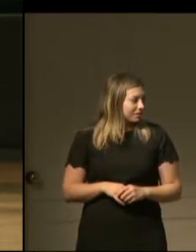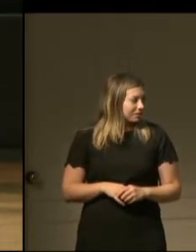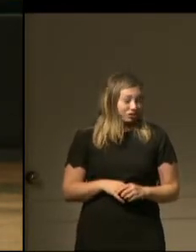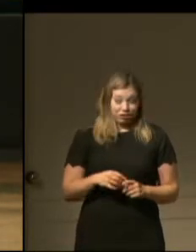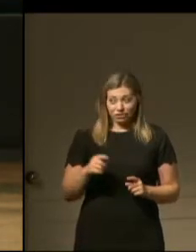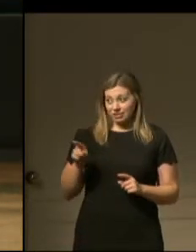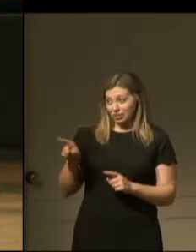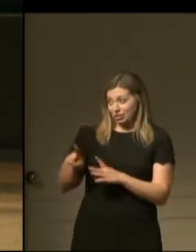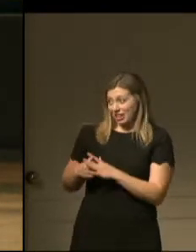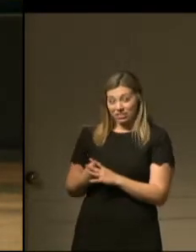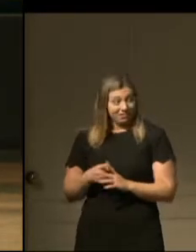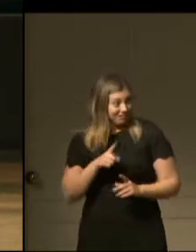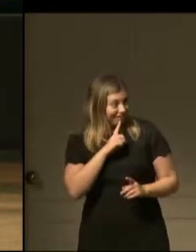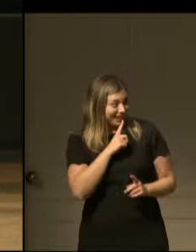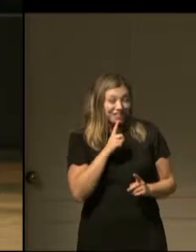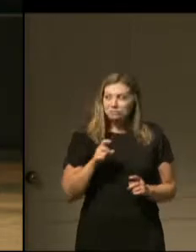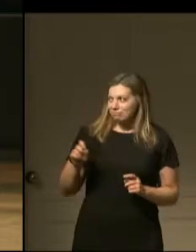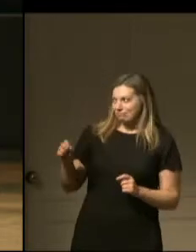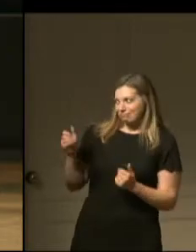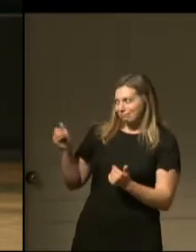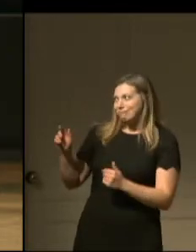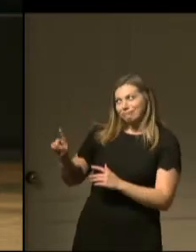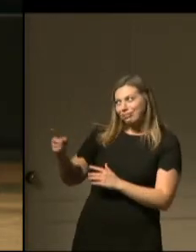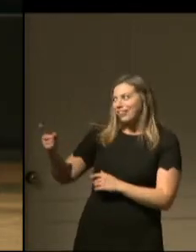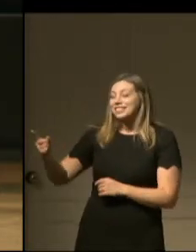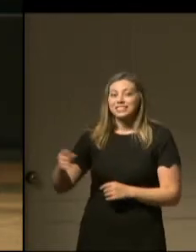Go first. Really? Okay.